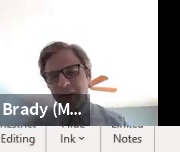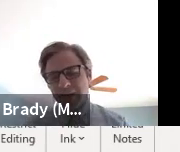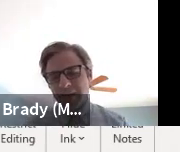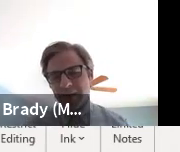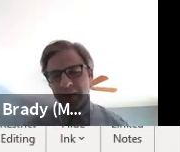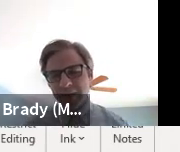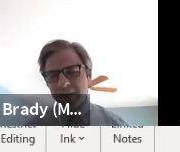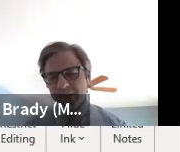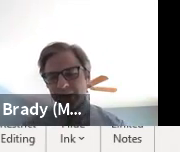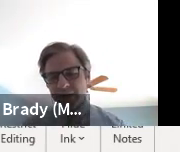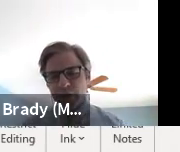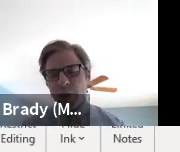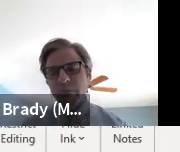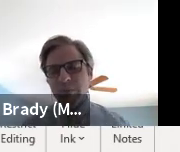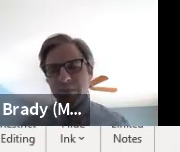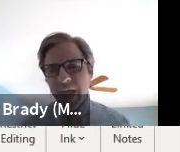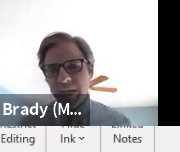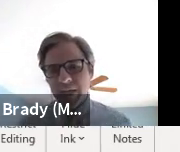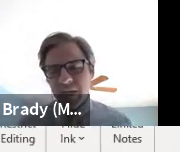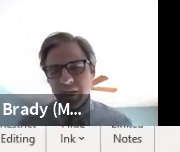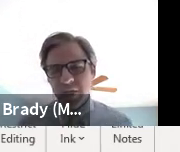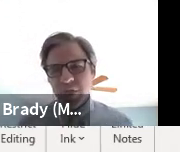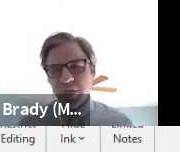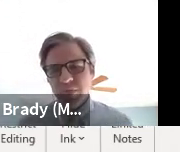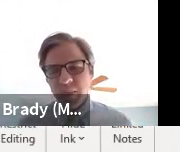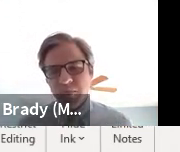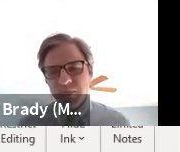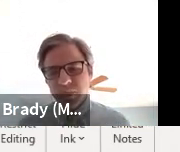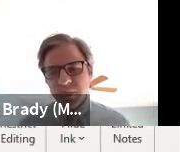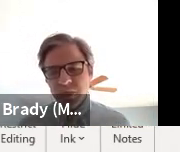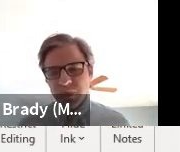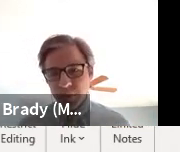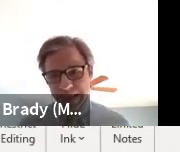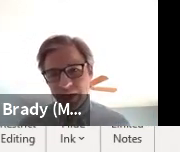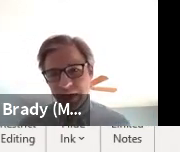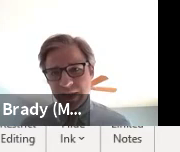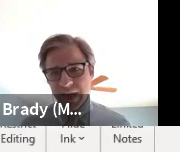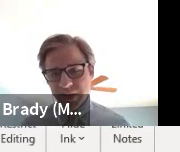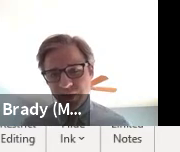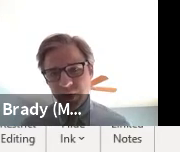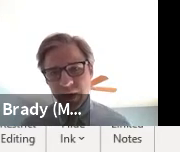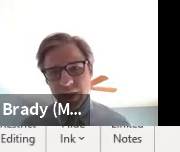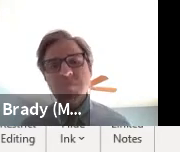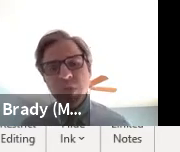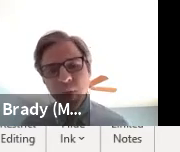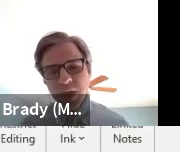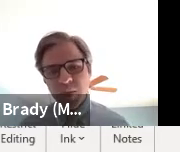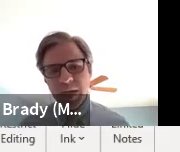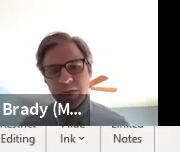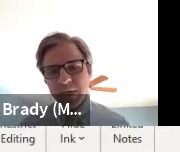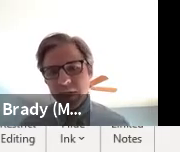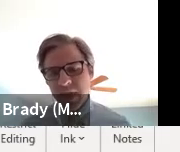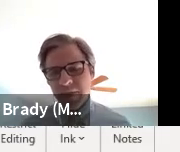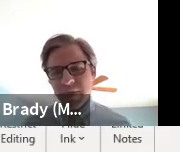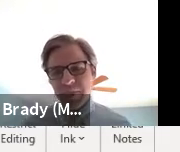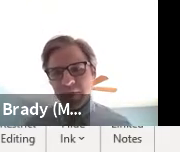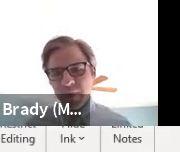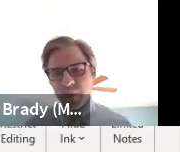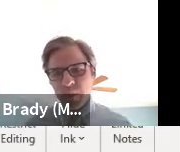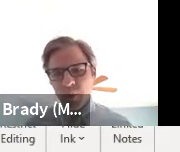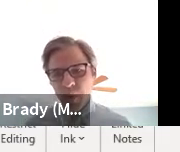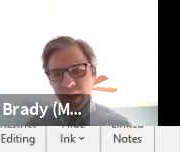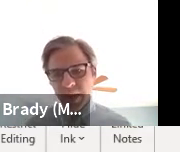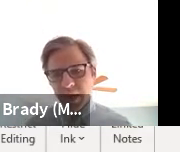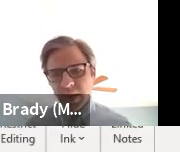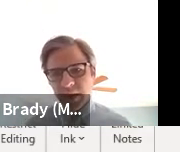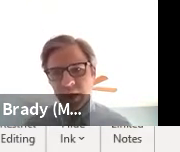Yeah, I was gonna. One thing I was gonna add additionally to what Sally said, and certainly, echoing, I think, the